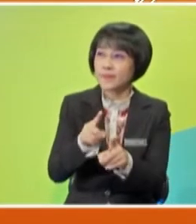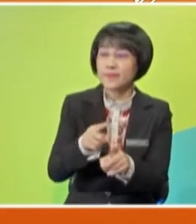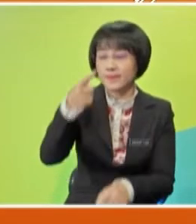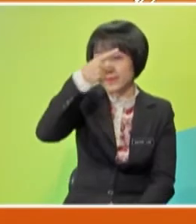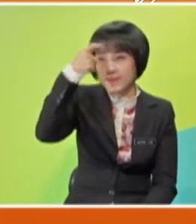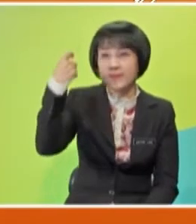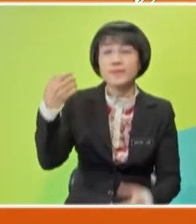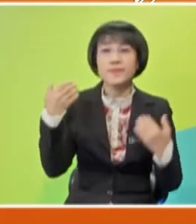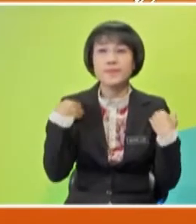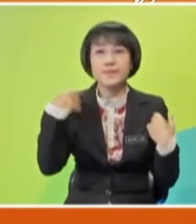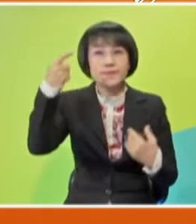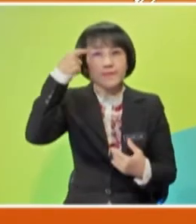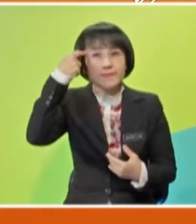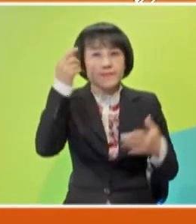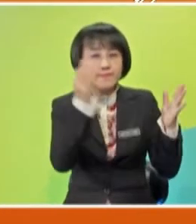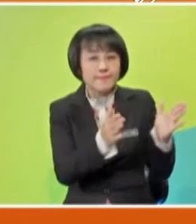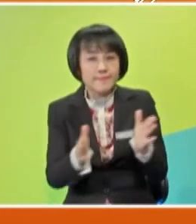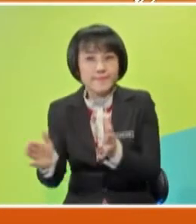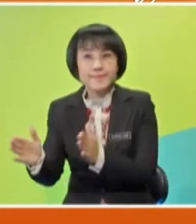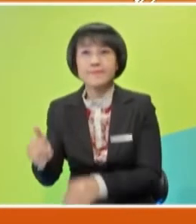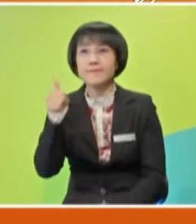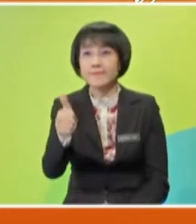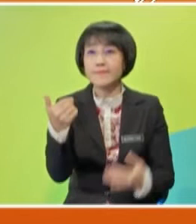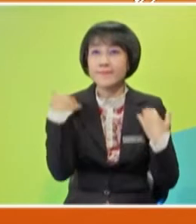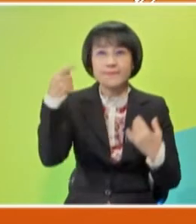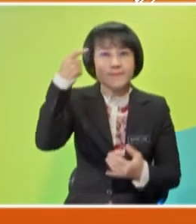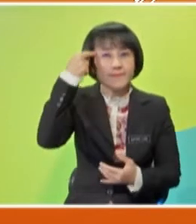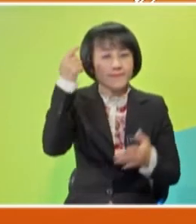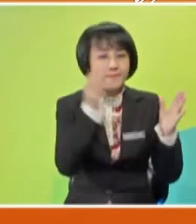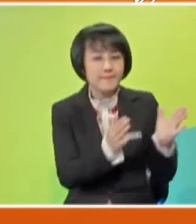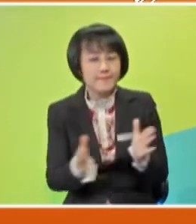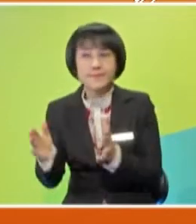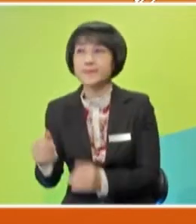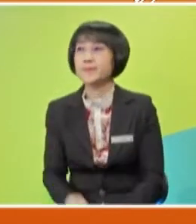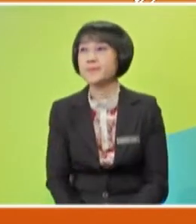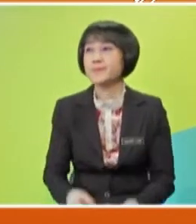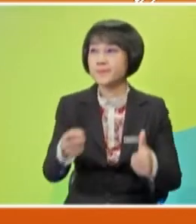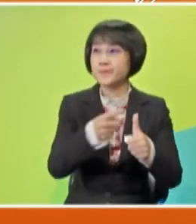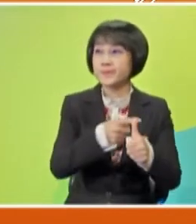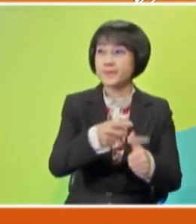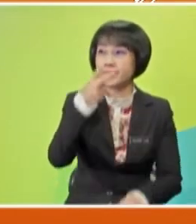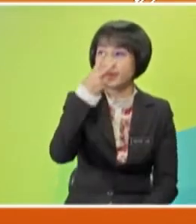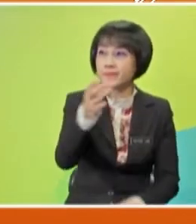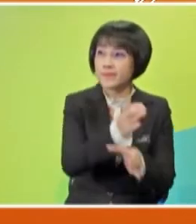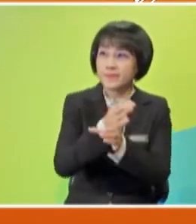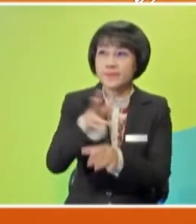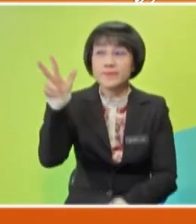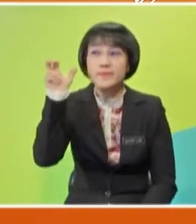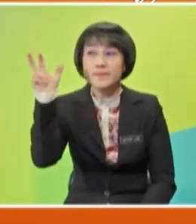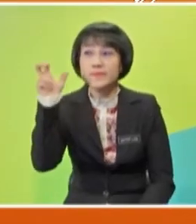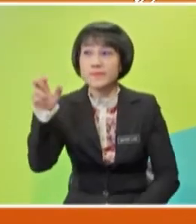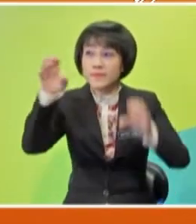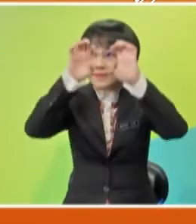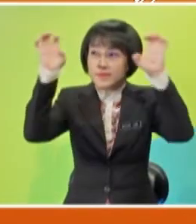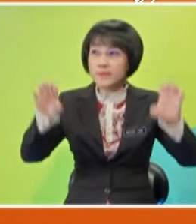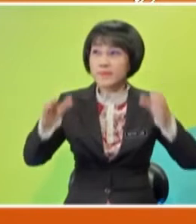strategies. Okay. So it's good to have strategies. Okay, the first one, look carefully and listen to the examiner to find out